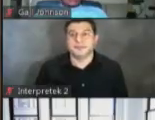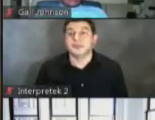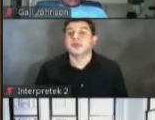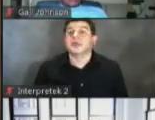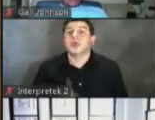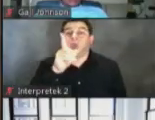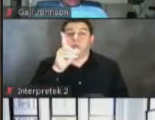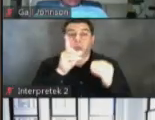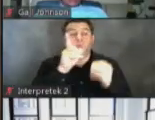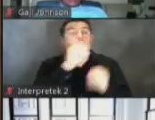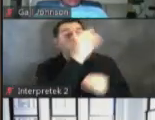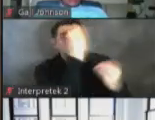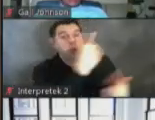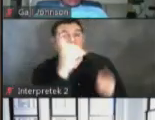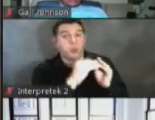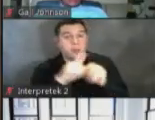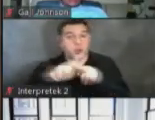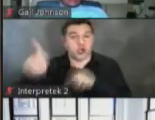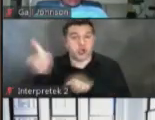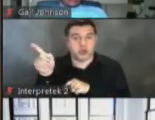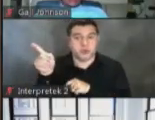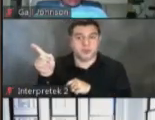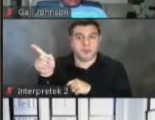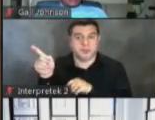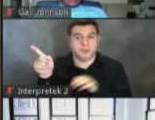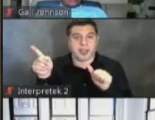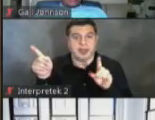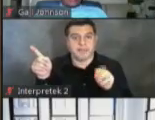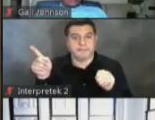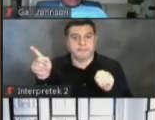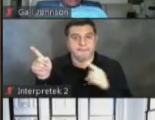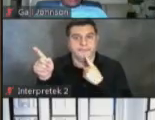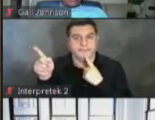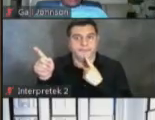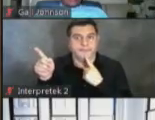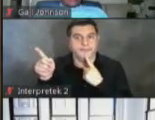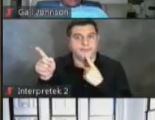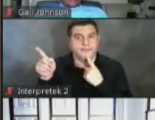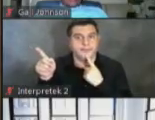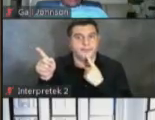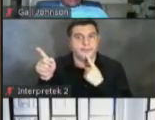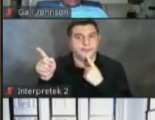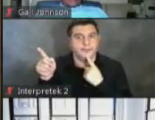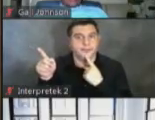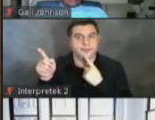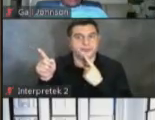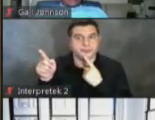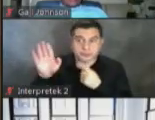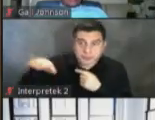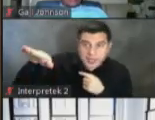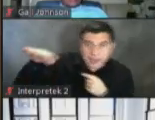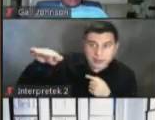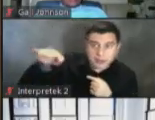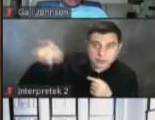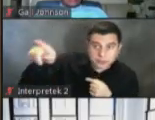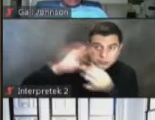screening here. With the caller ending in 4443, are you talking to us about the housing issue? If so,